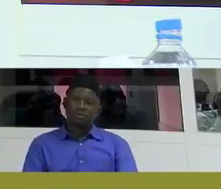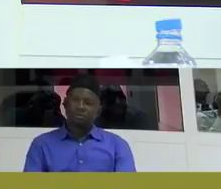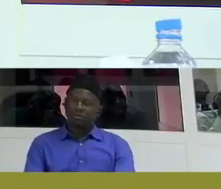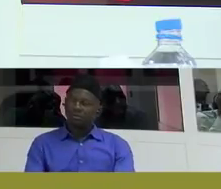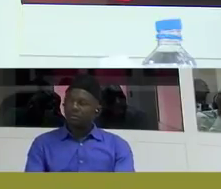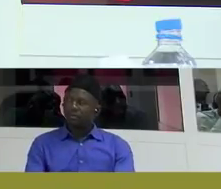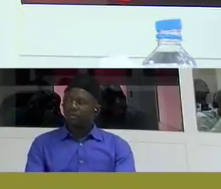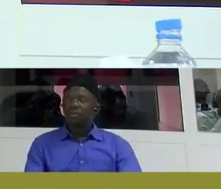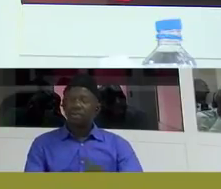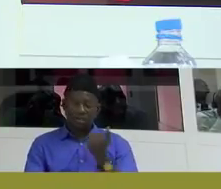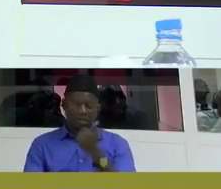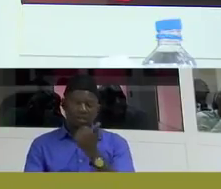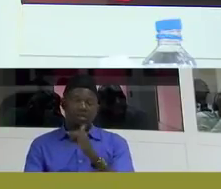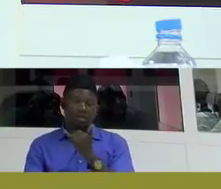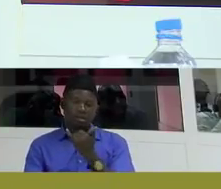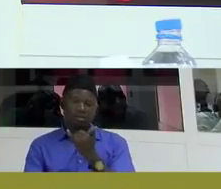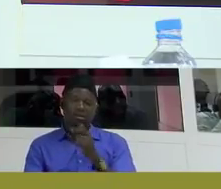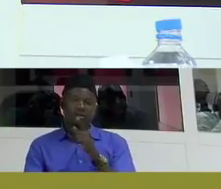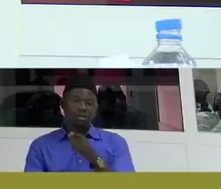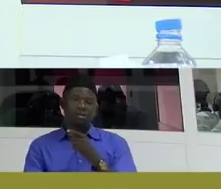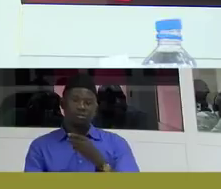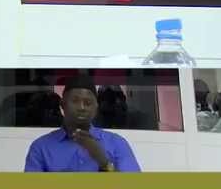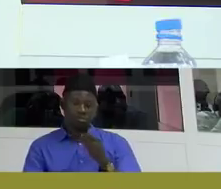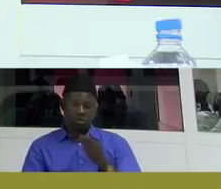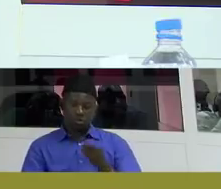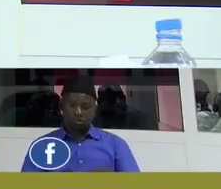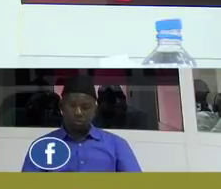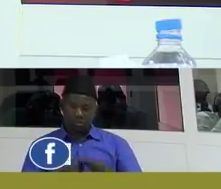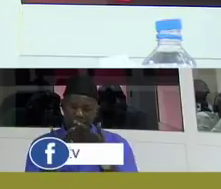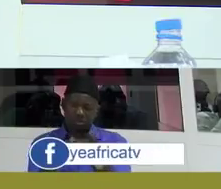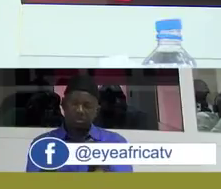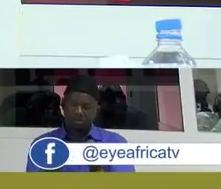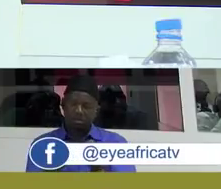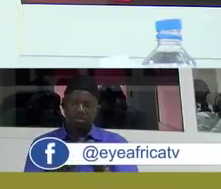was presented and the Catholic community